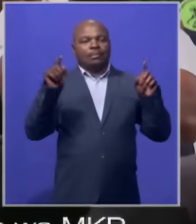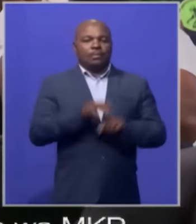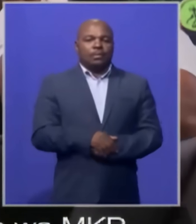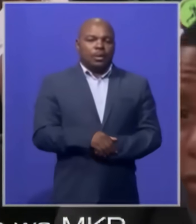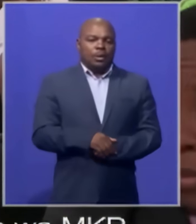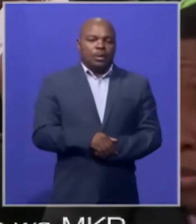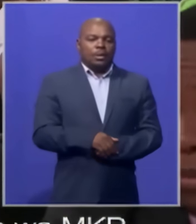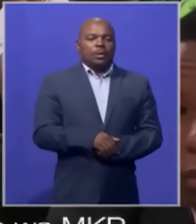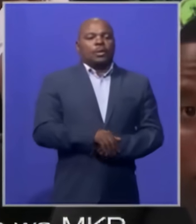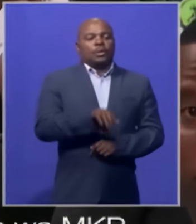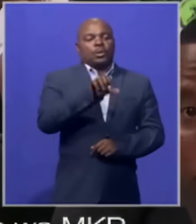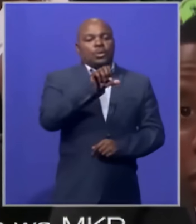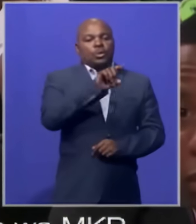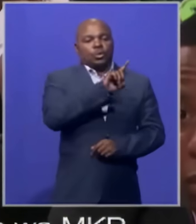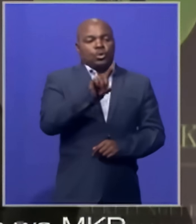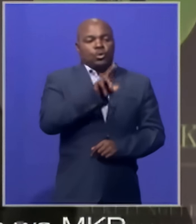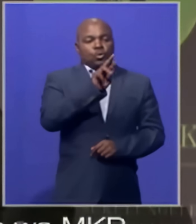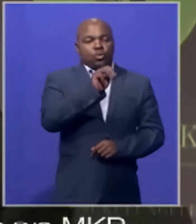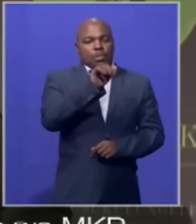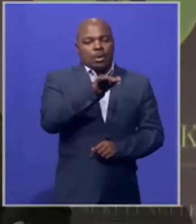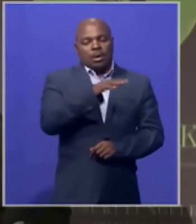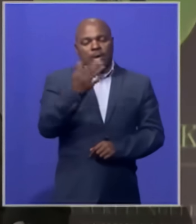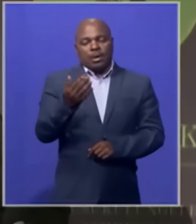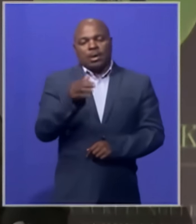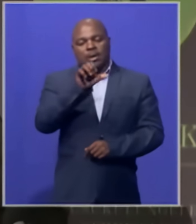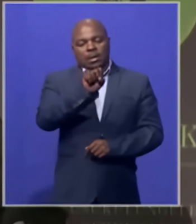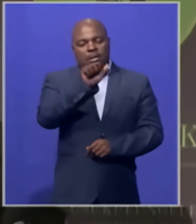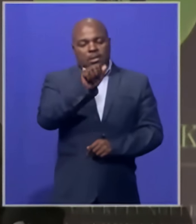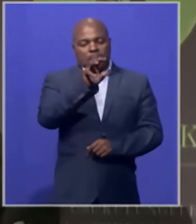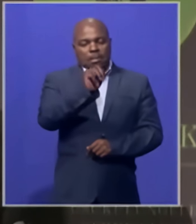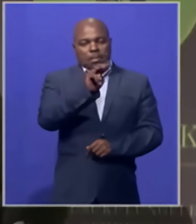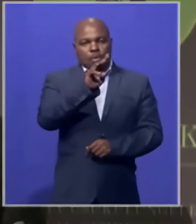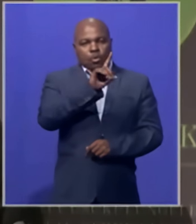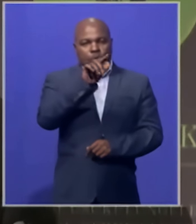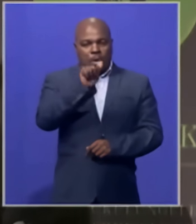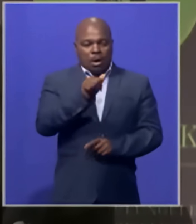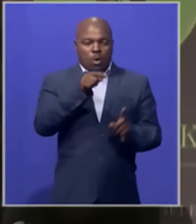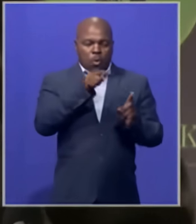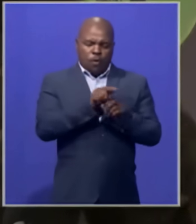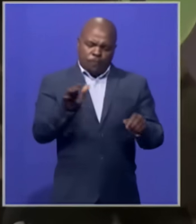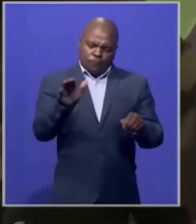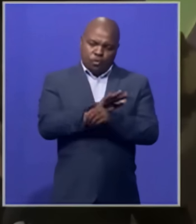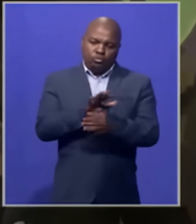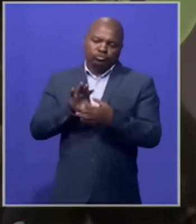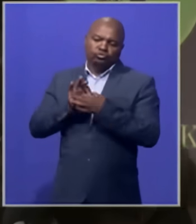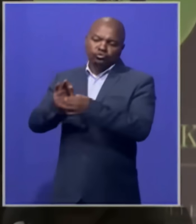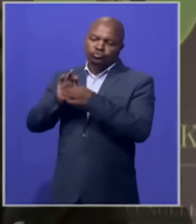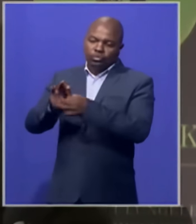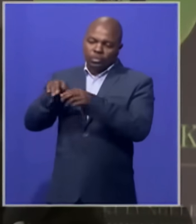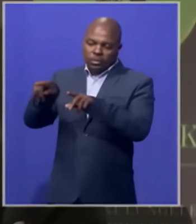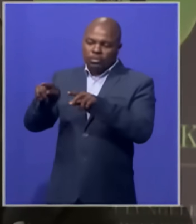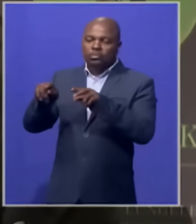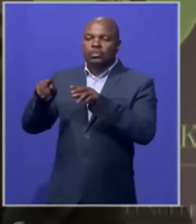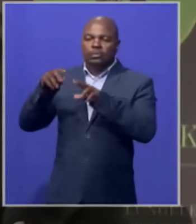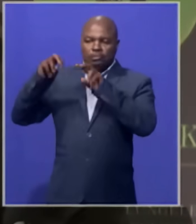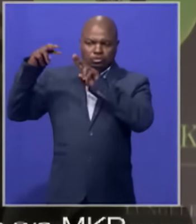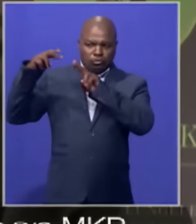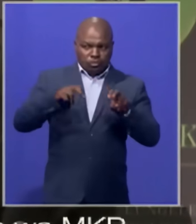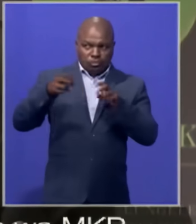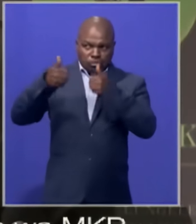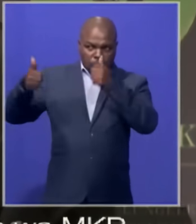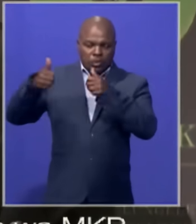Zuma Zambutla has declared her full cooperation with the ongoing investigations by